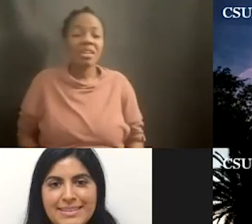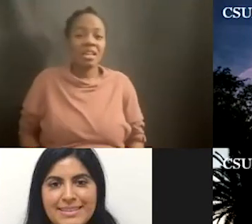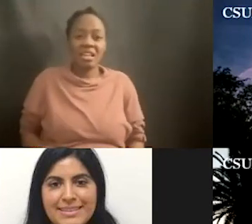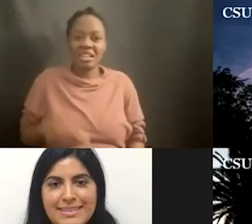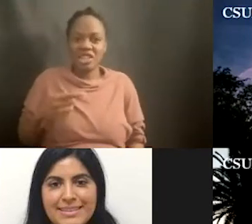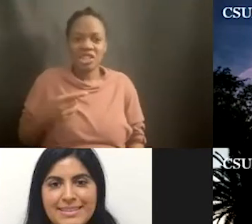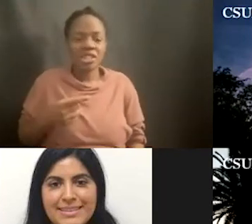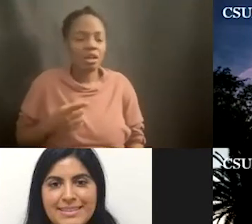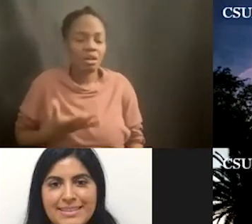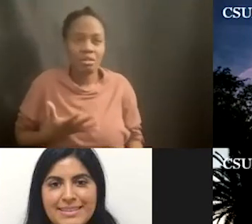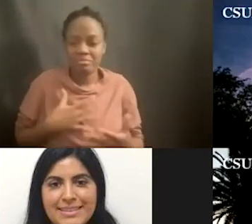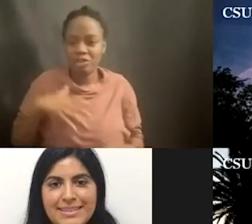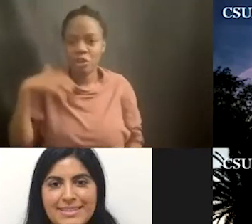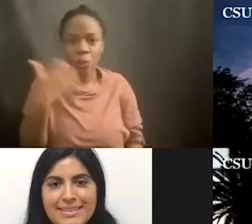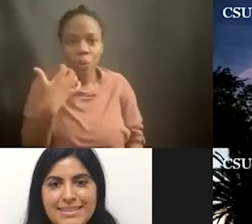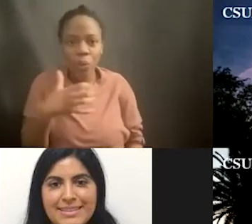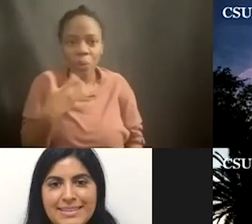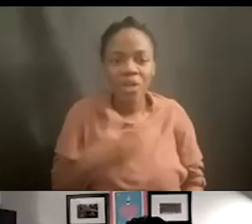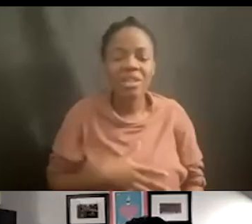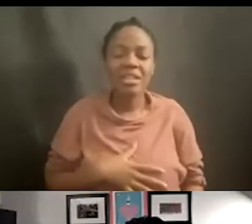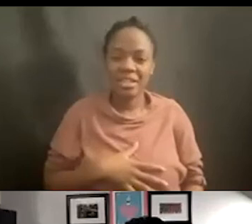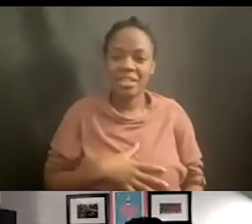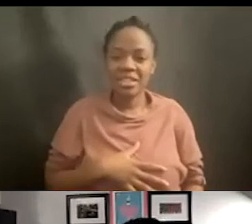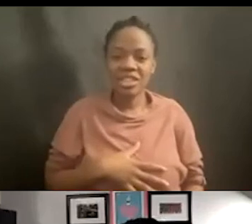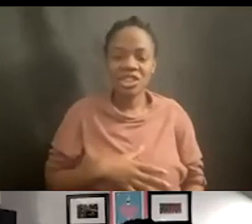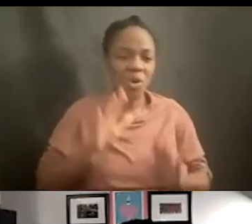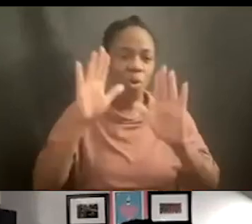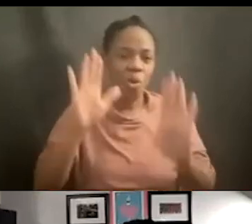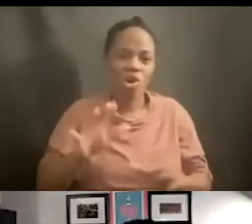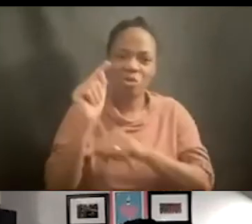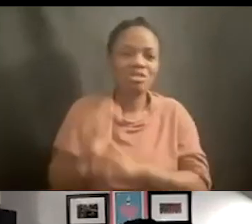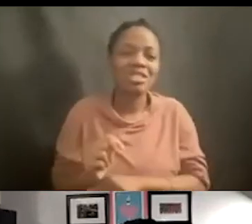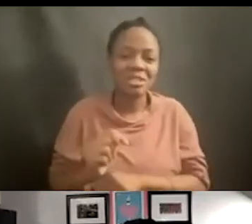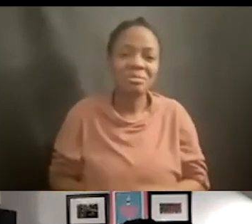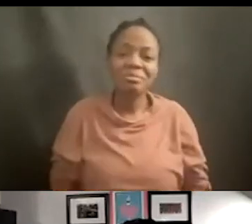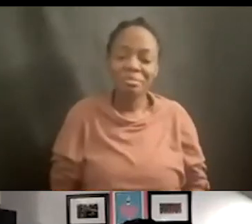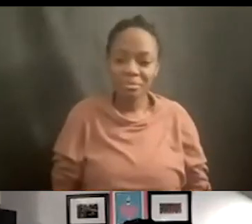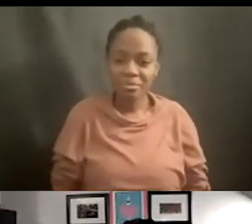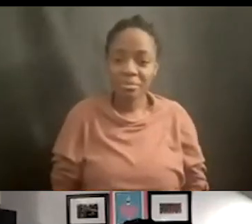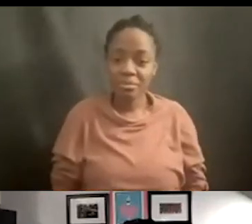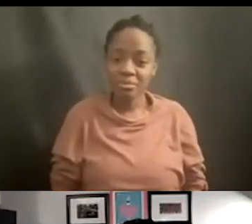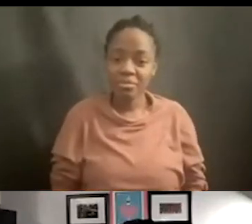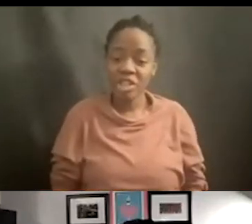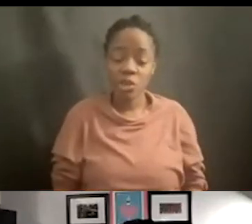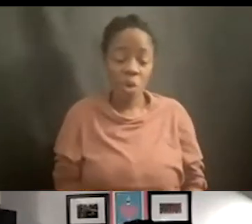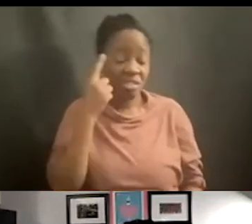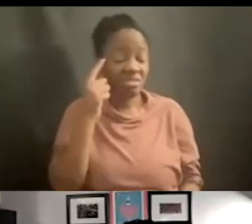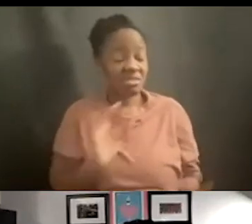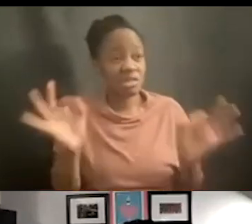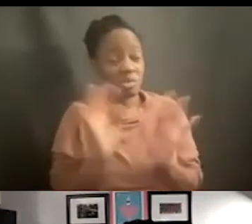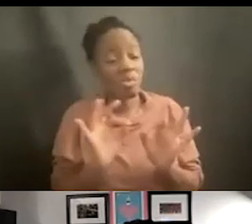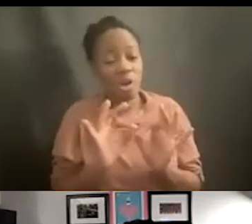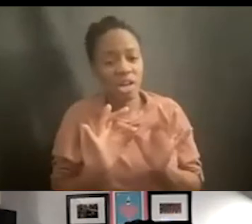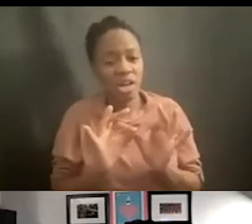so thoughtful and so engaging, and what a wonderful tradition. And I think it's so important because in addition to